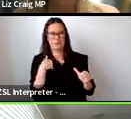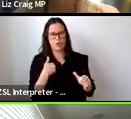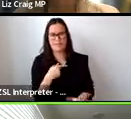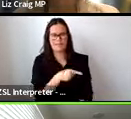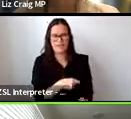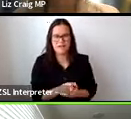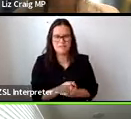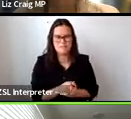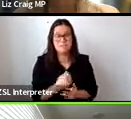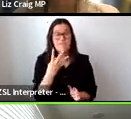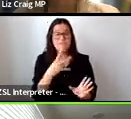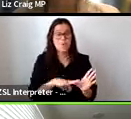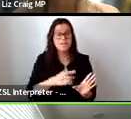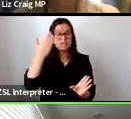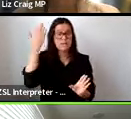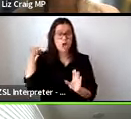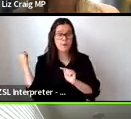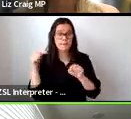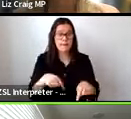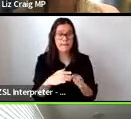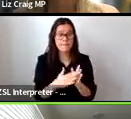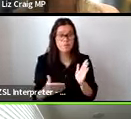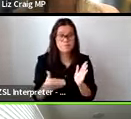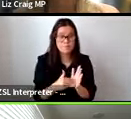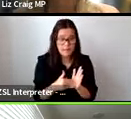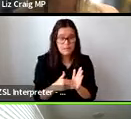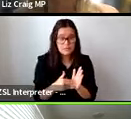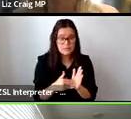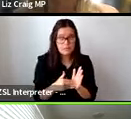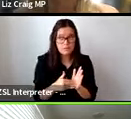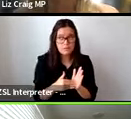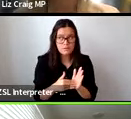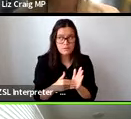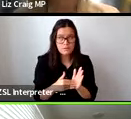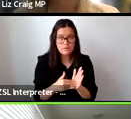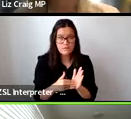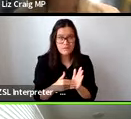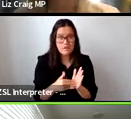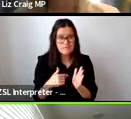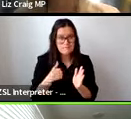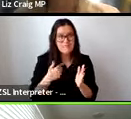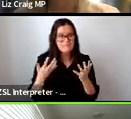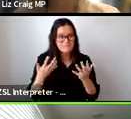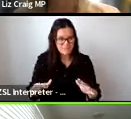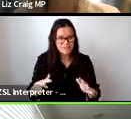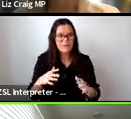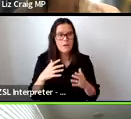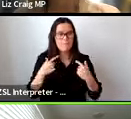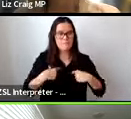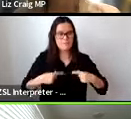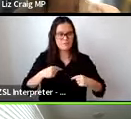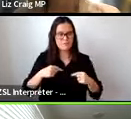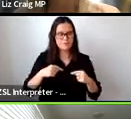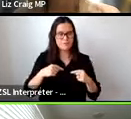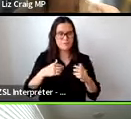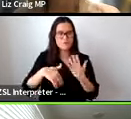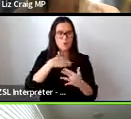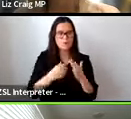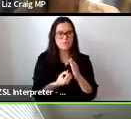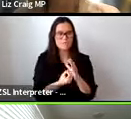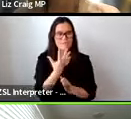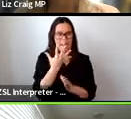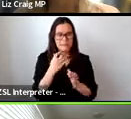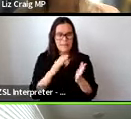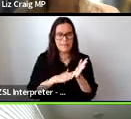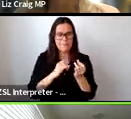ago, the message you are hearing in these hearings is the message I gave to senior staff at the Ministry of Social Development. And if you want, I